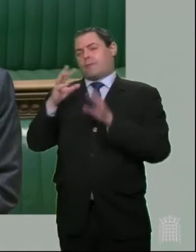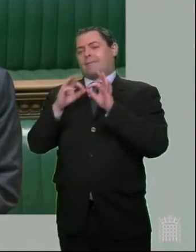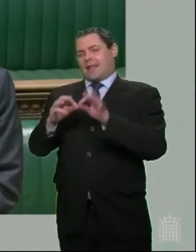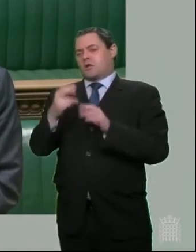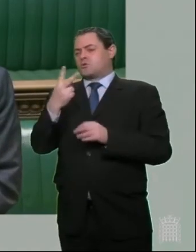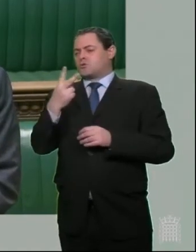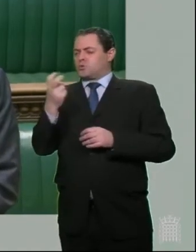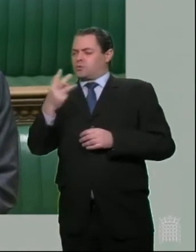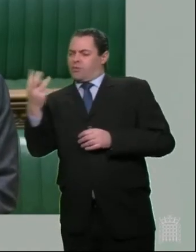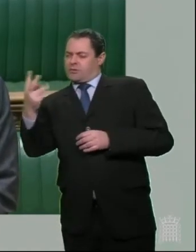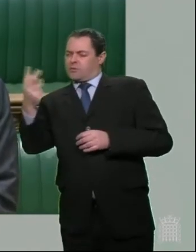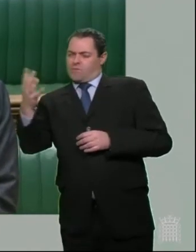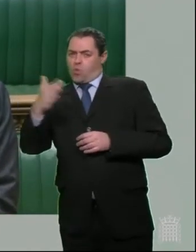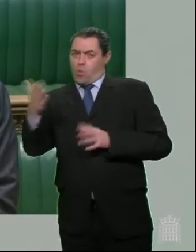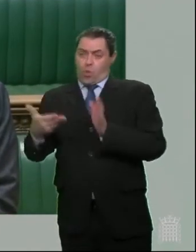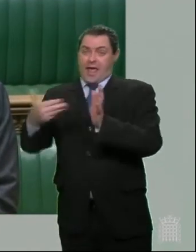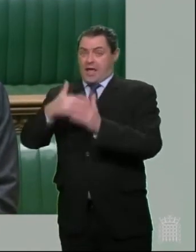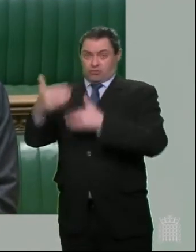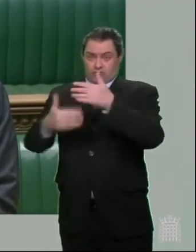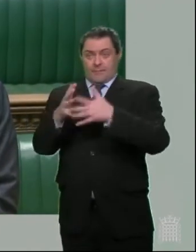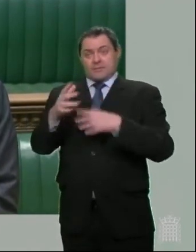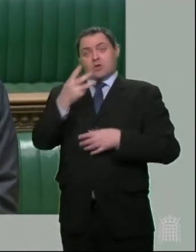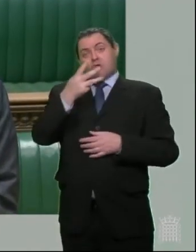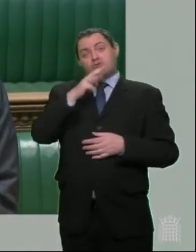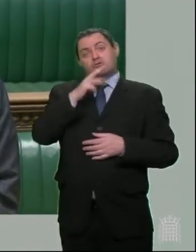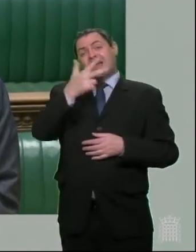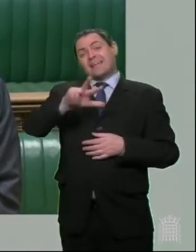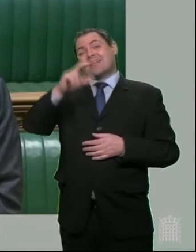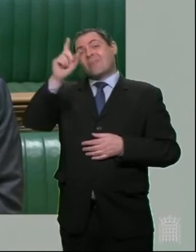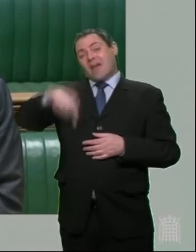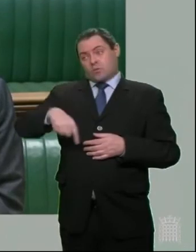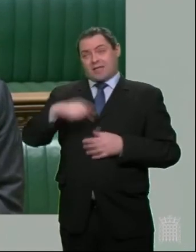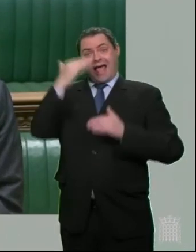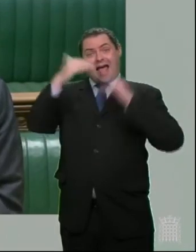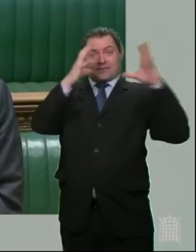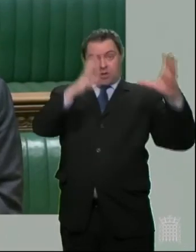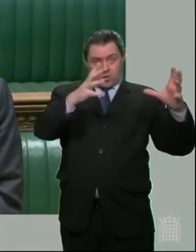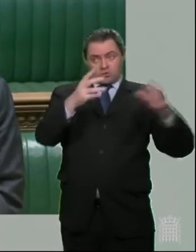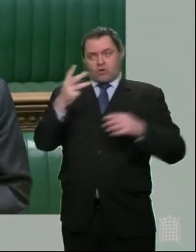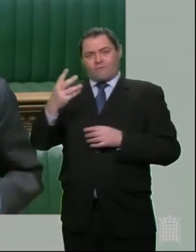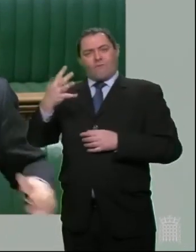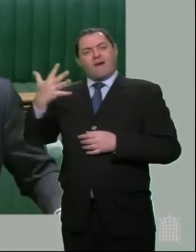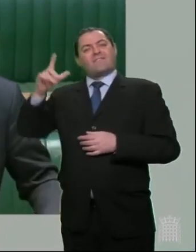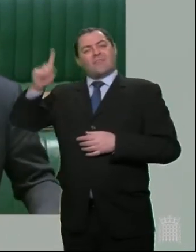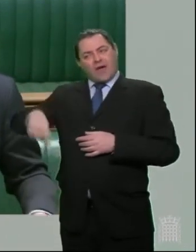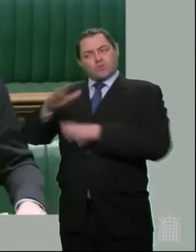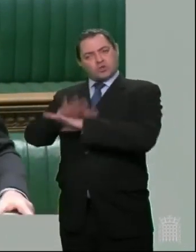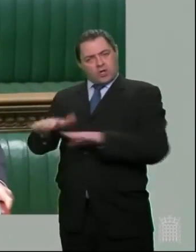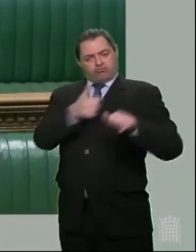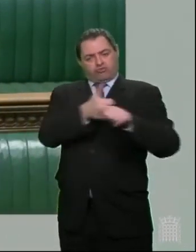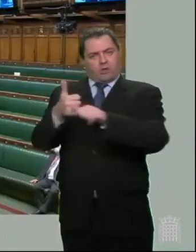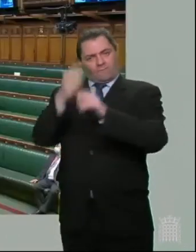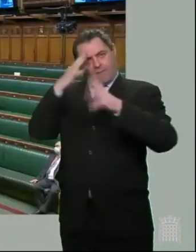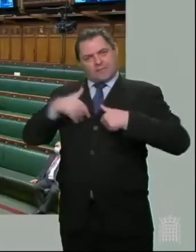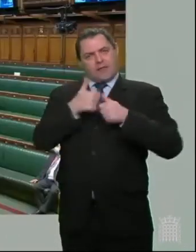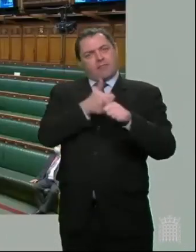2023-2024, and that will support 380,000 adults and 345,000 children, Mr. Speaker.